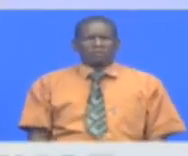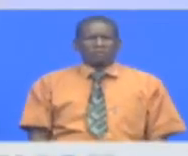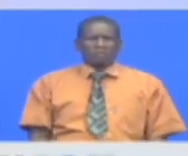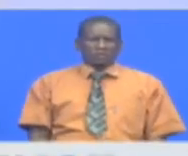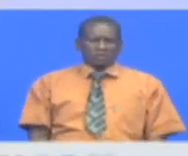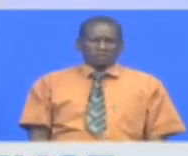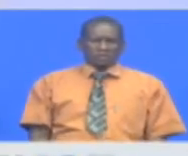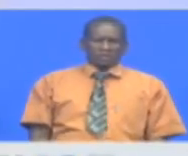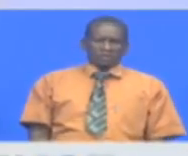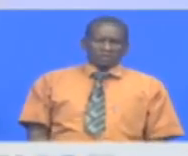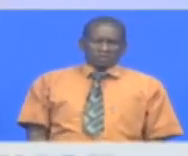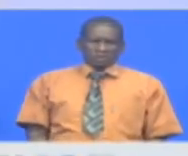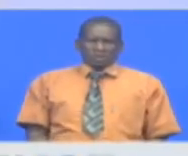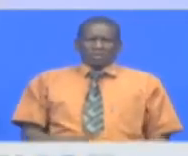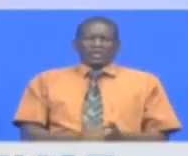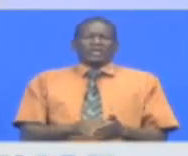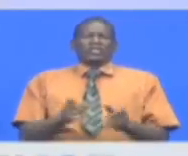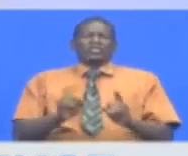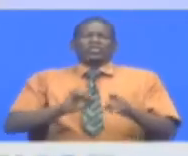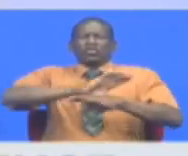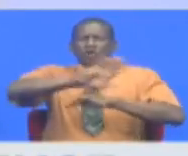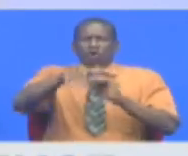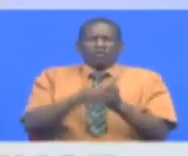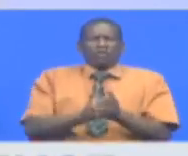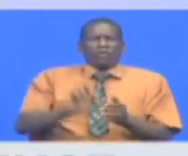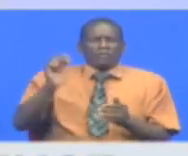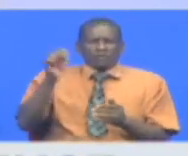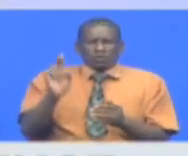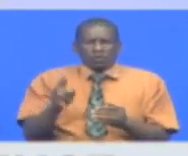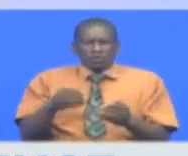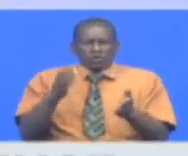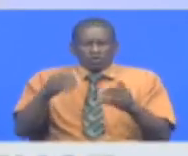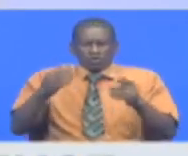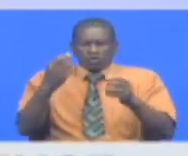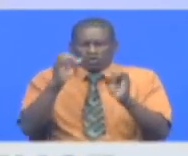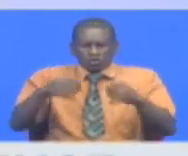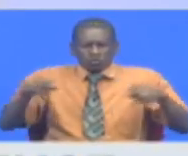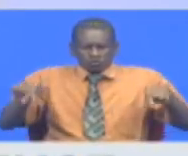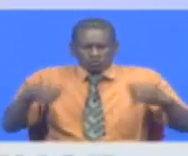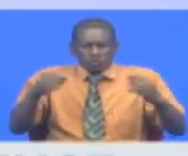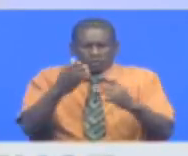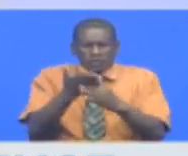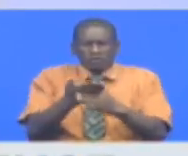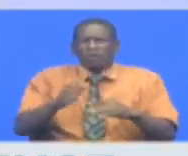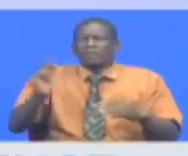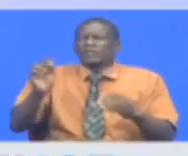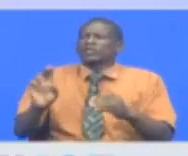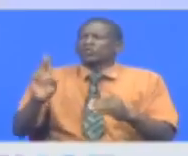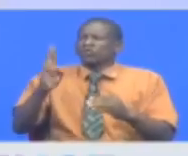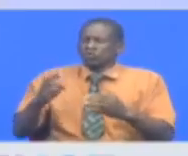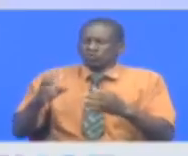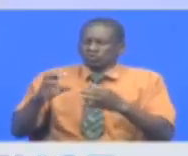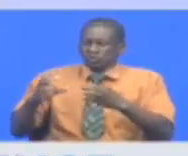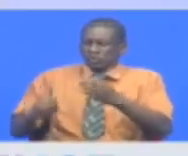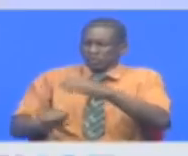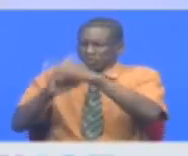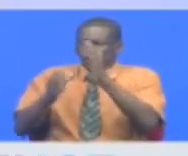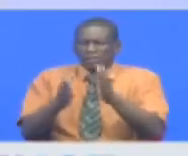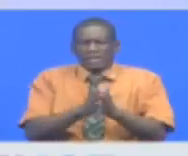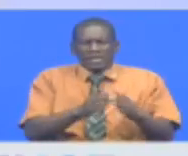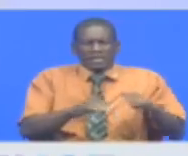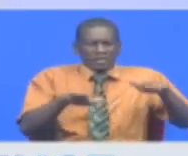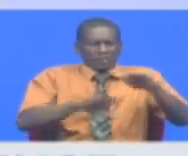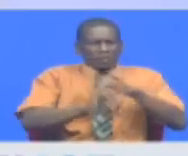That's not all from the head of state. A new war front between President Uhuru Kenyatta's allies and Deputy President William Ruto is clearly emerging,